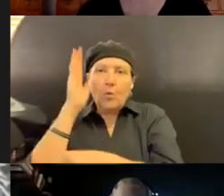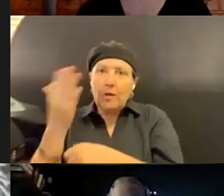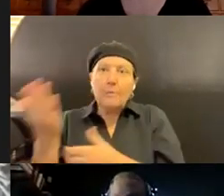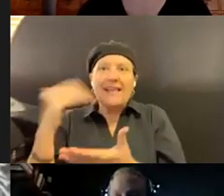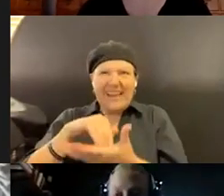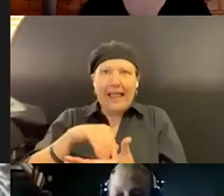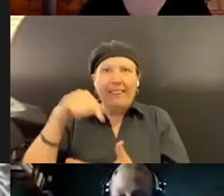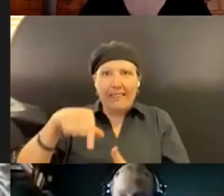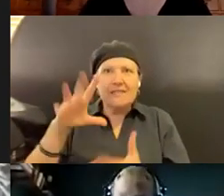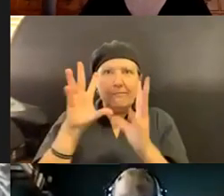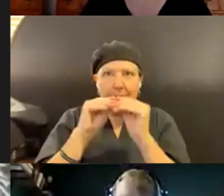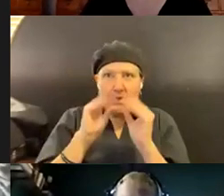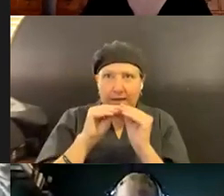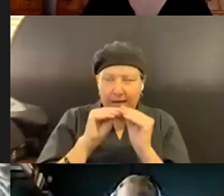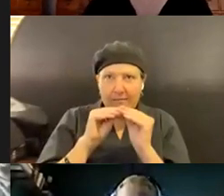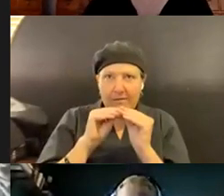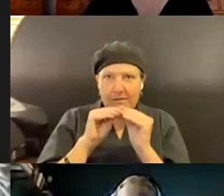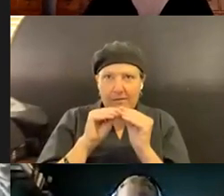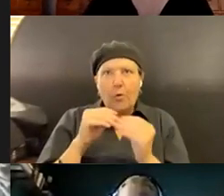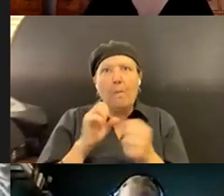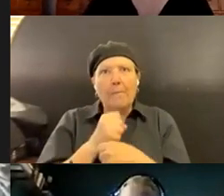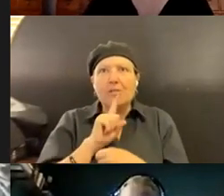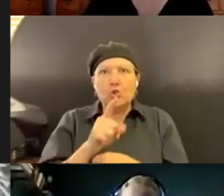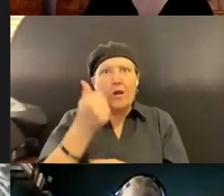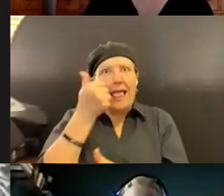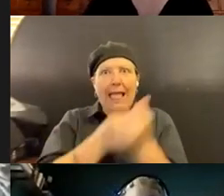are meeting the needs of our families.